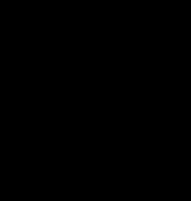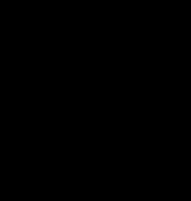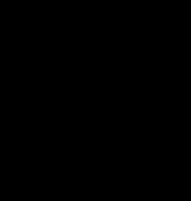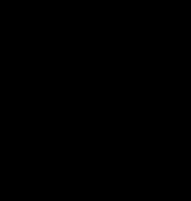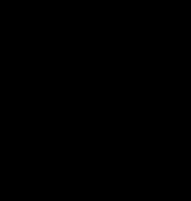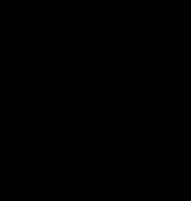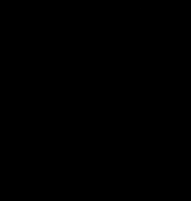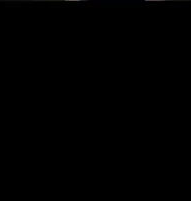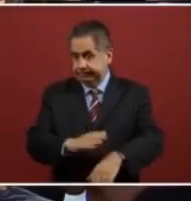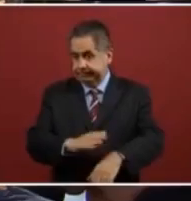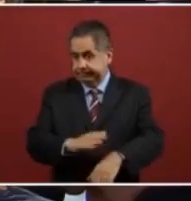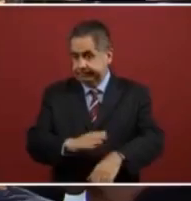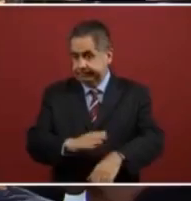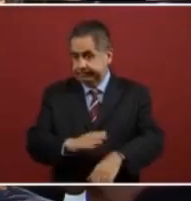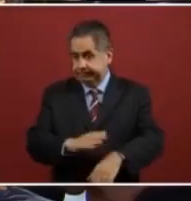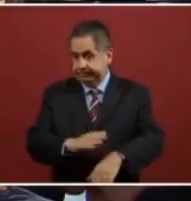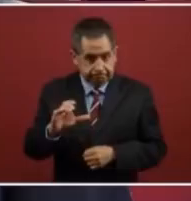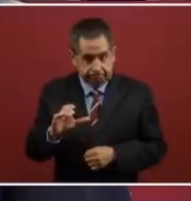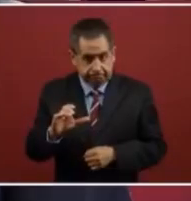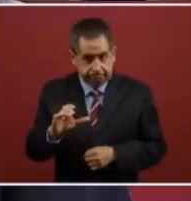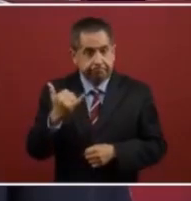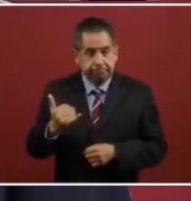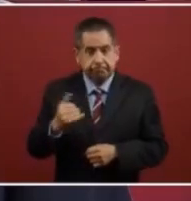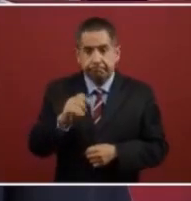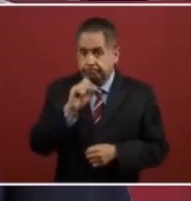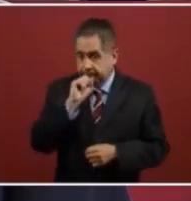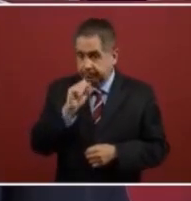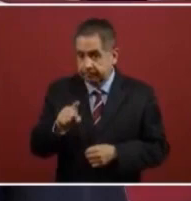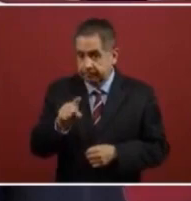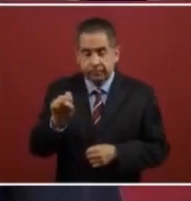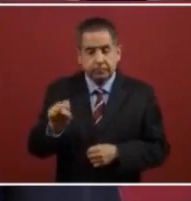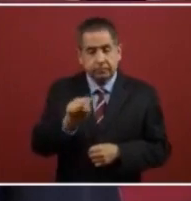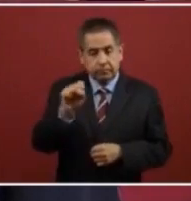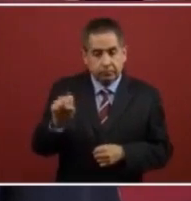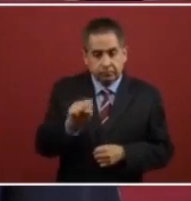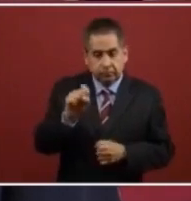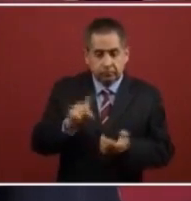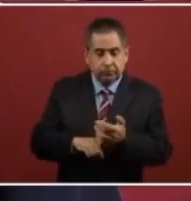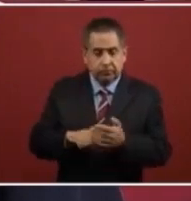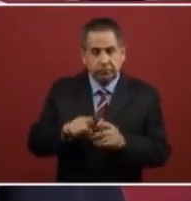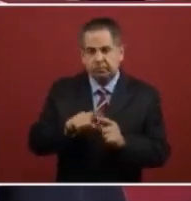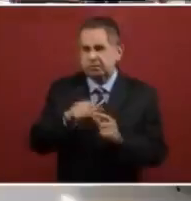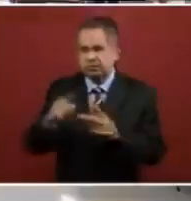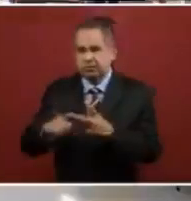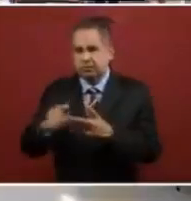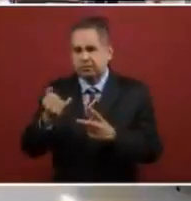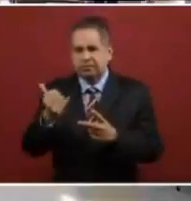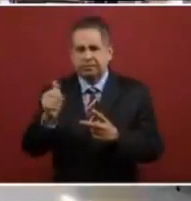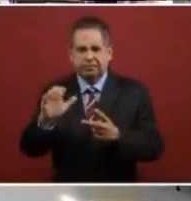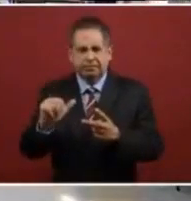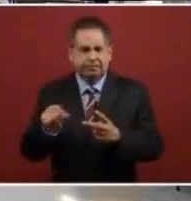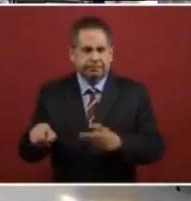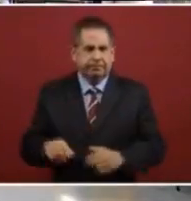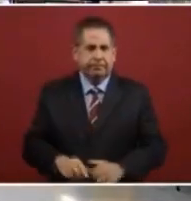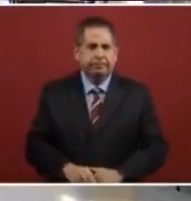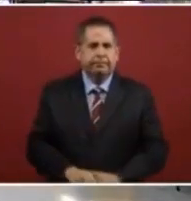en Coatepec in Coatepec y sábado en Yanga. and Saturday in Yanga.